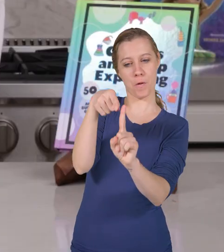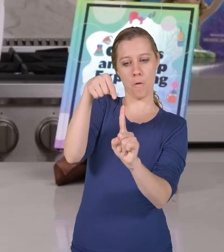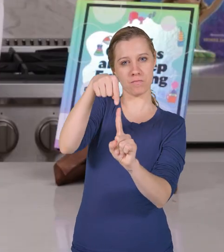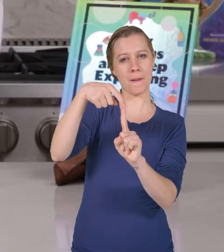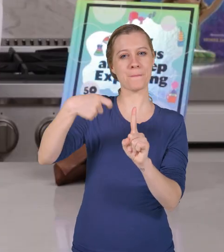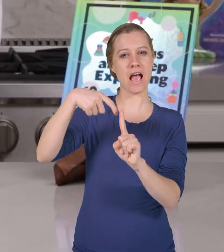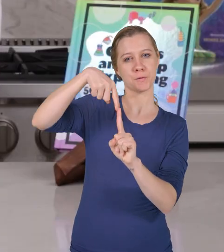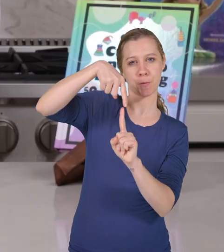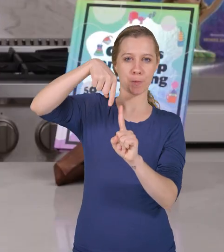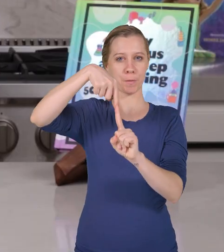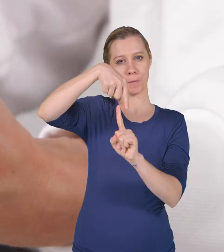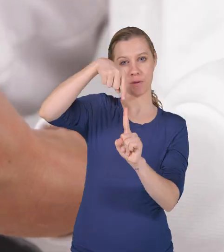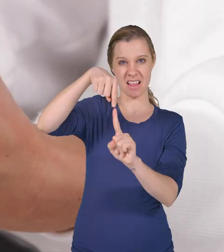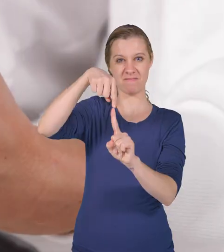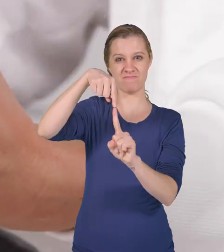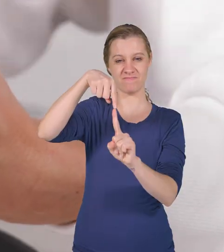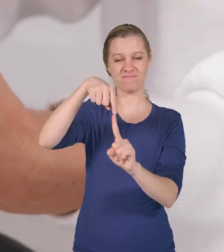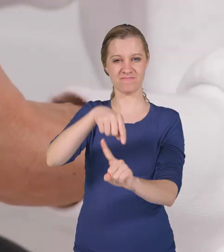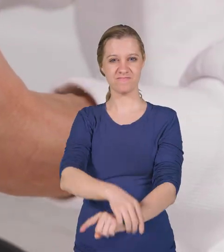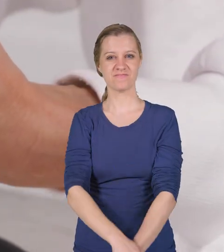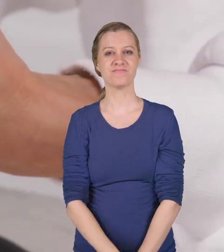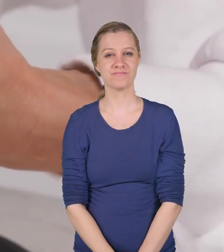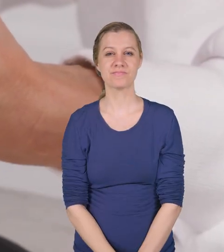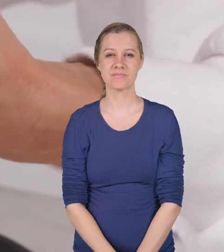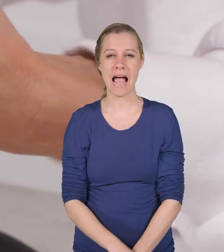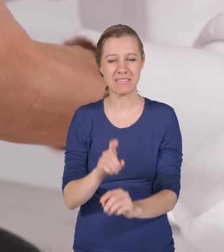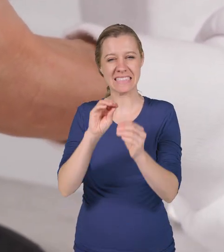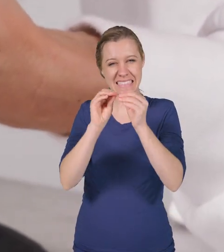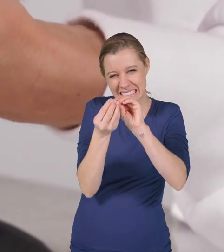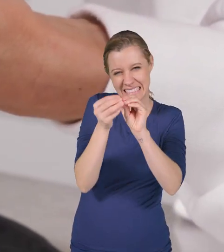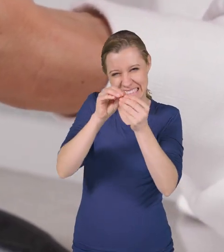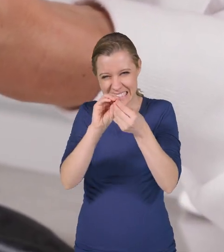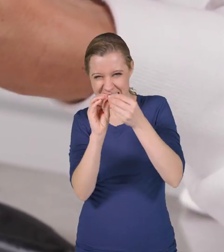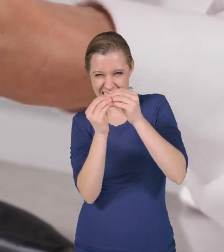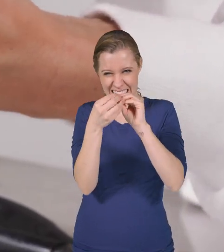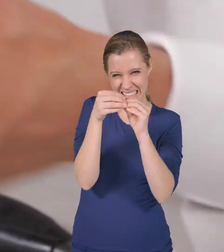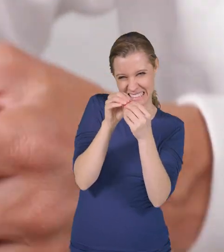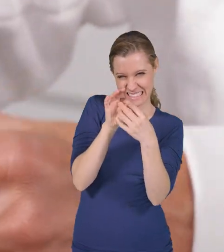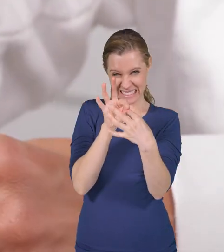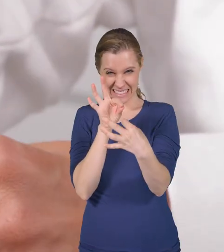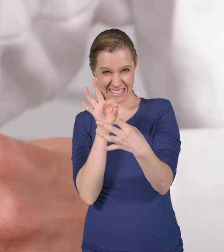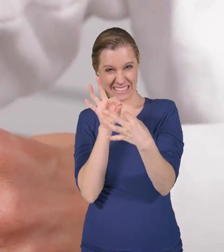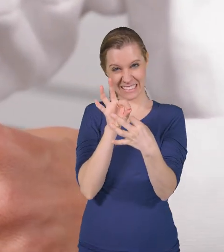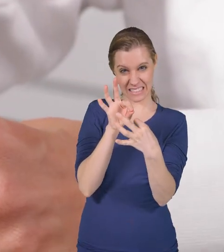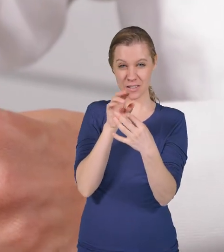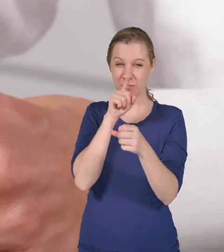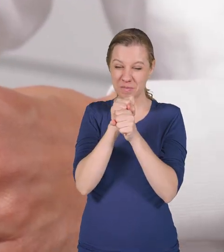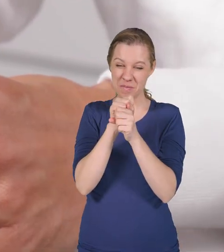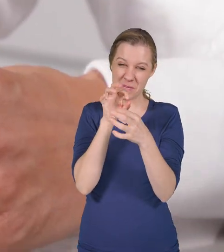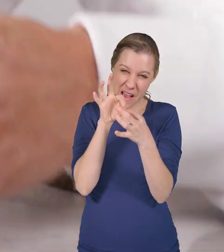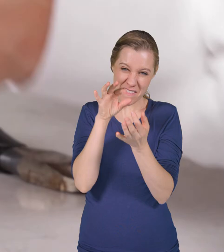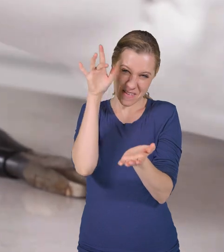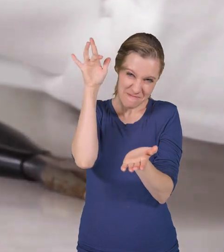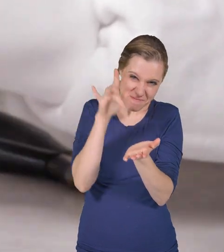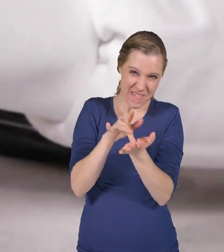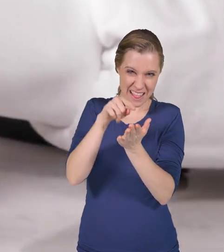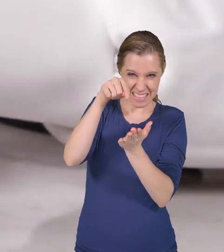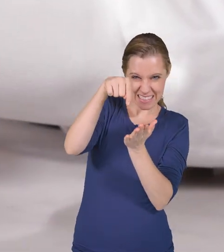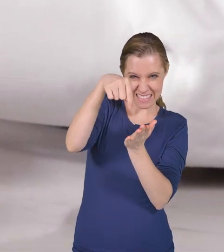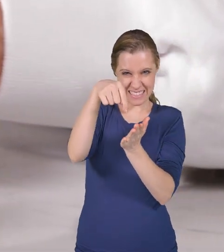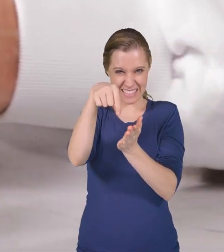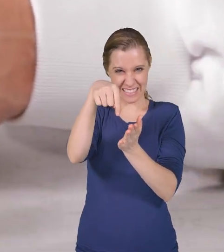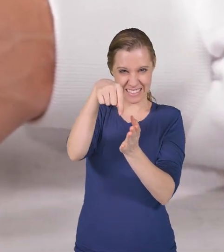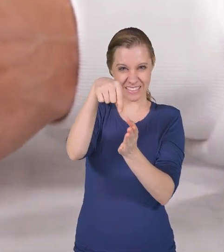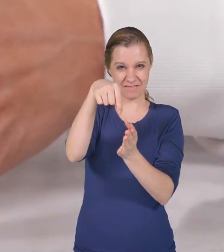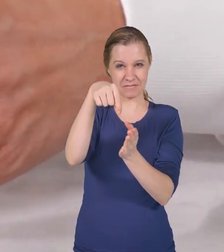our balancing point for the battery. And you're going to have to really play with this to see if that's exactly in the